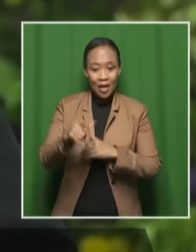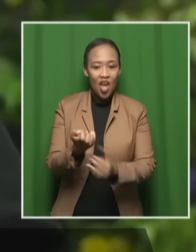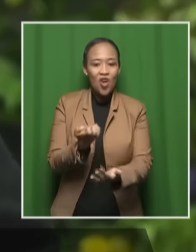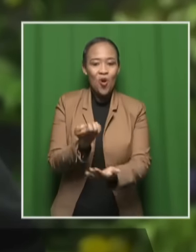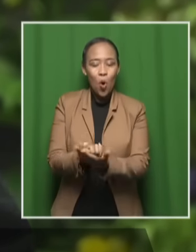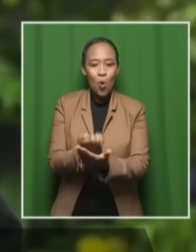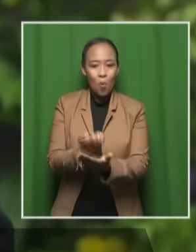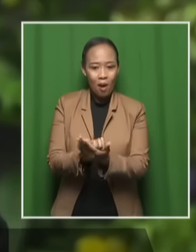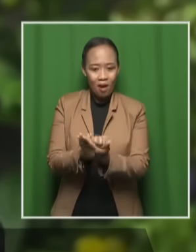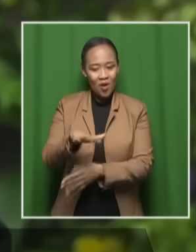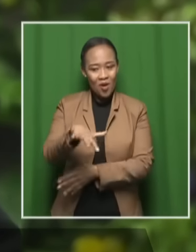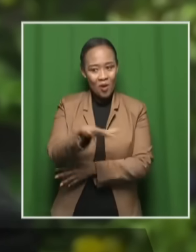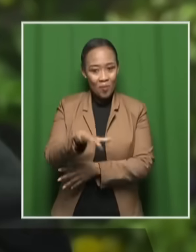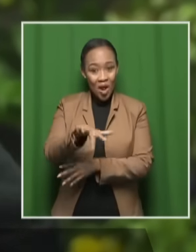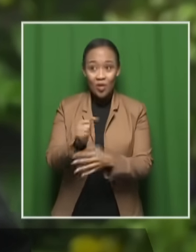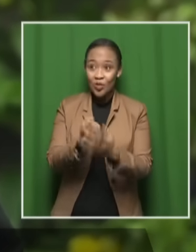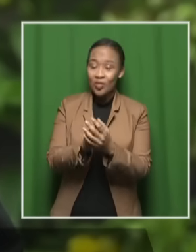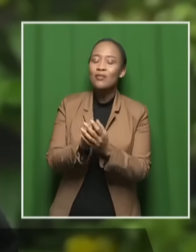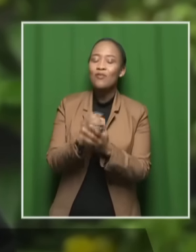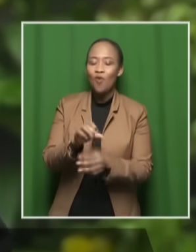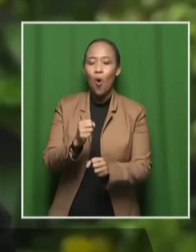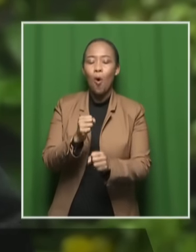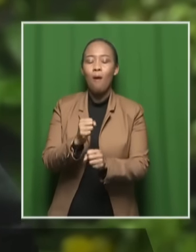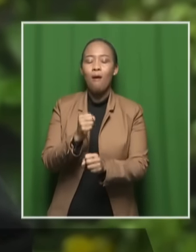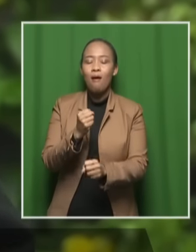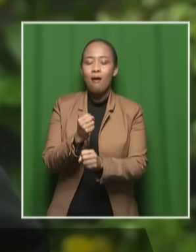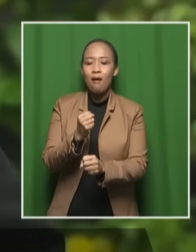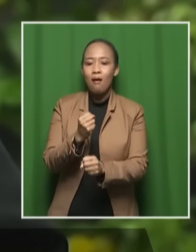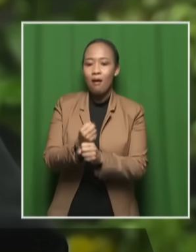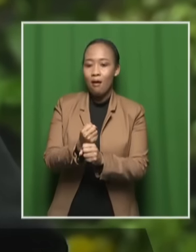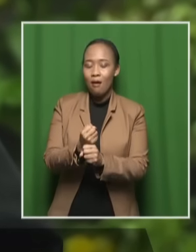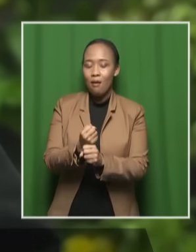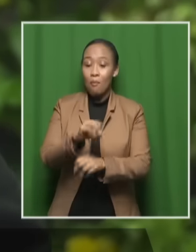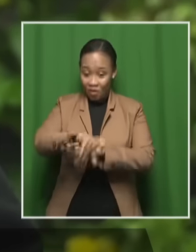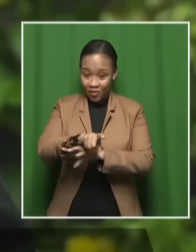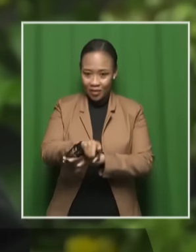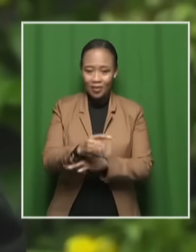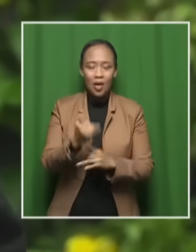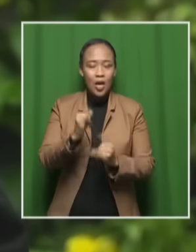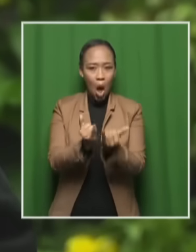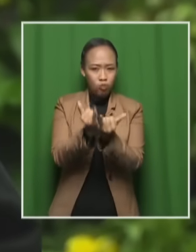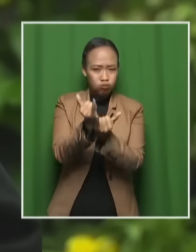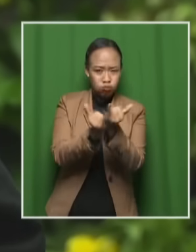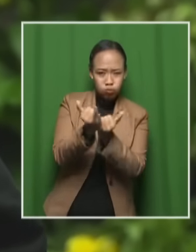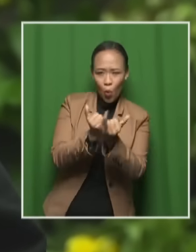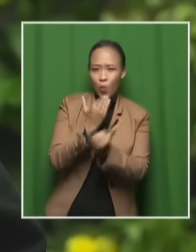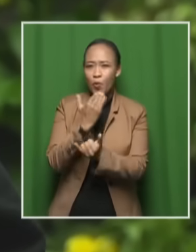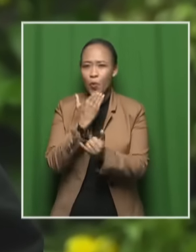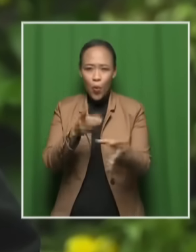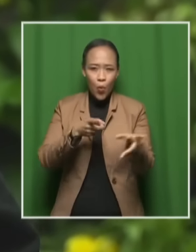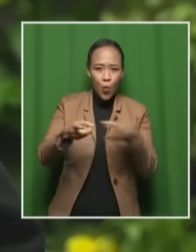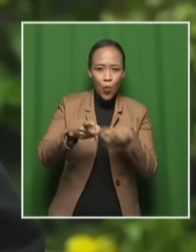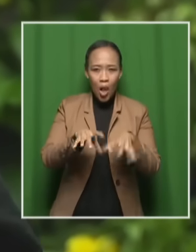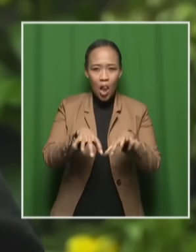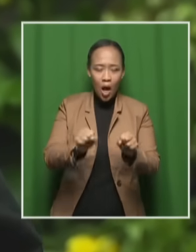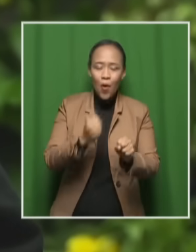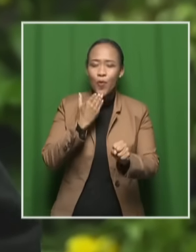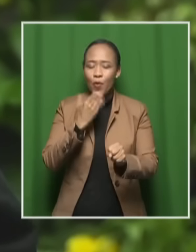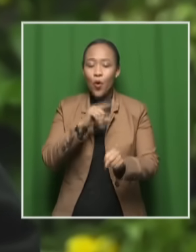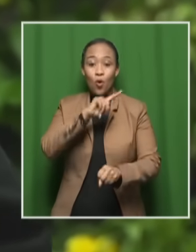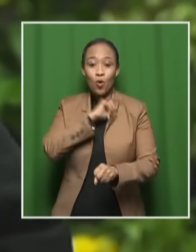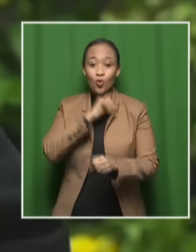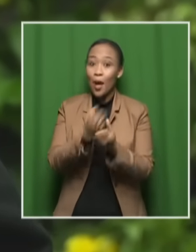the country, has been a battleground for who will rule it. It's been one where we've seen many different parties fight